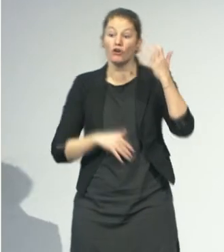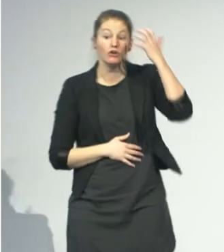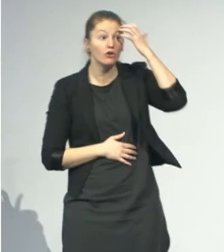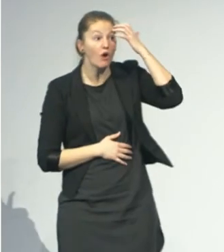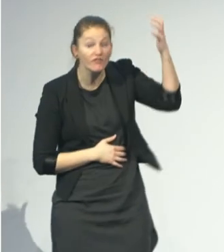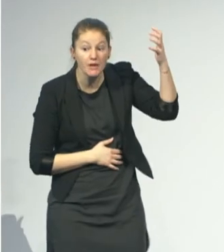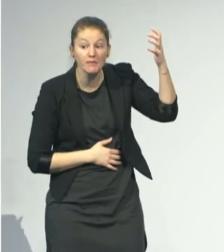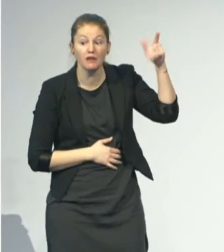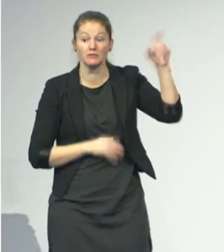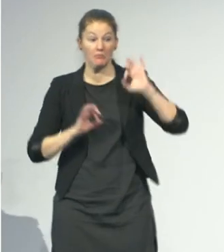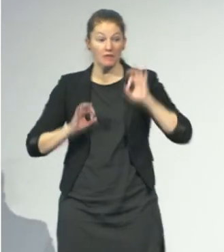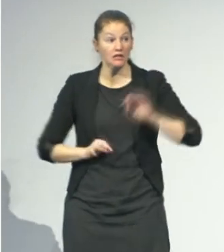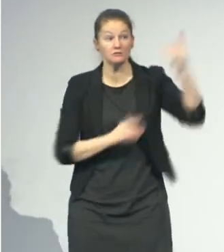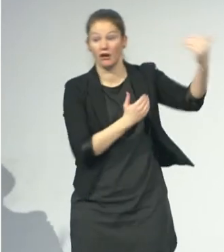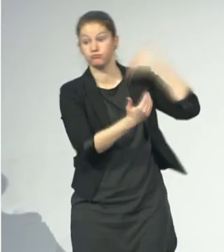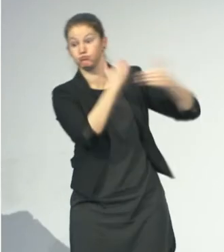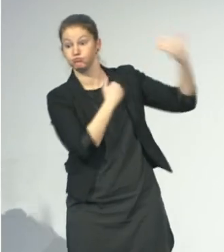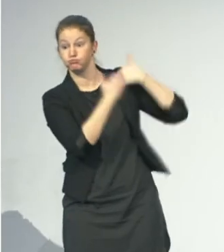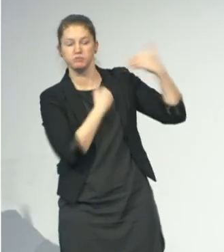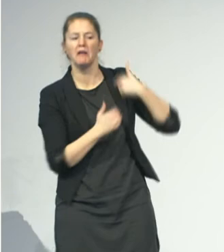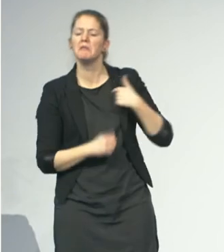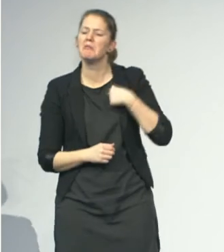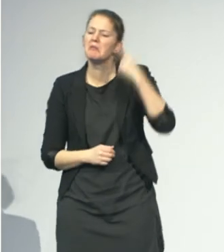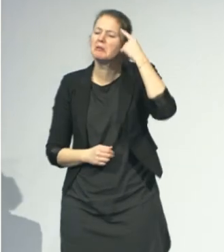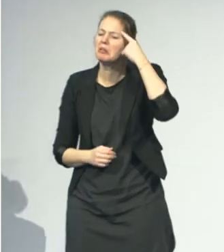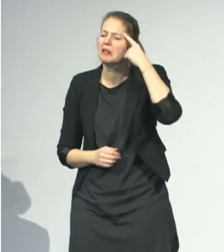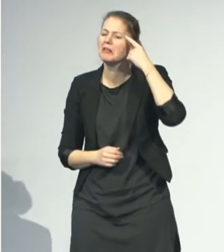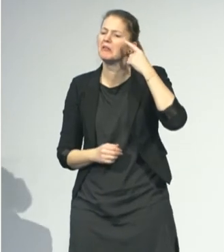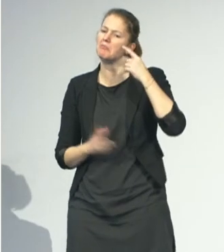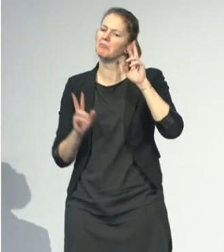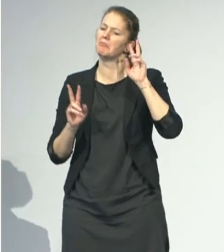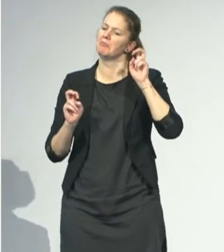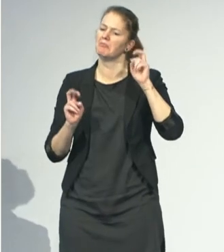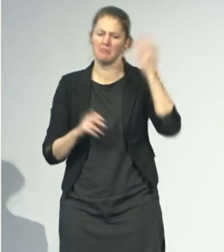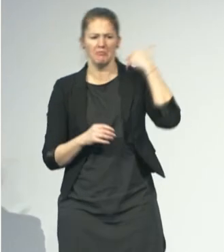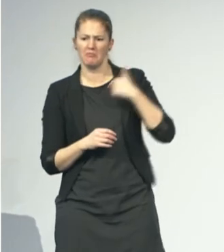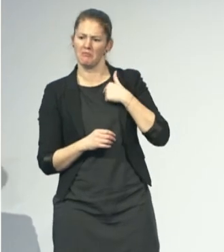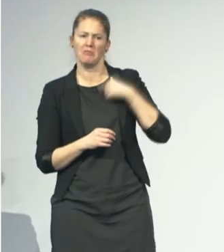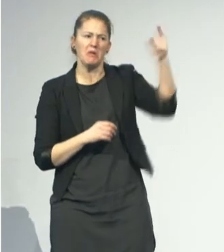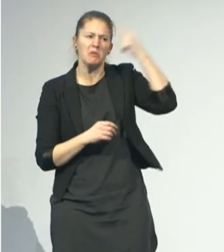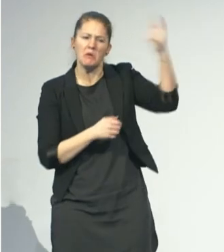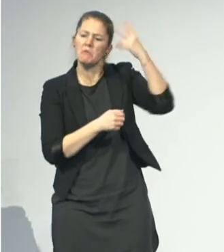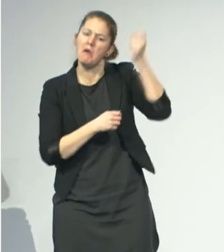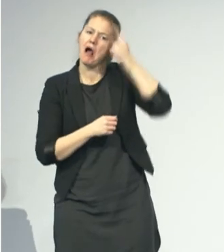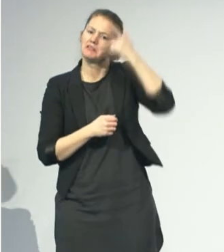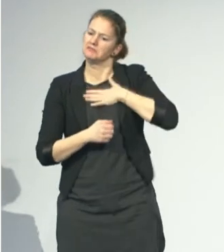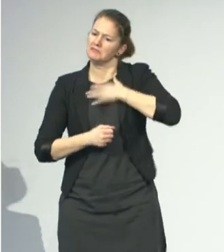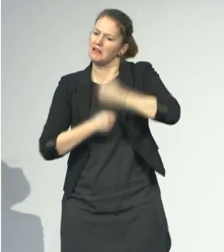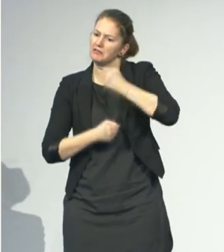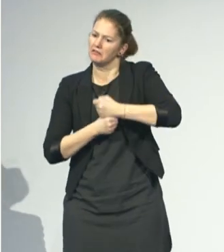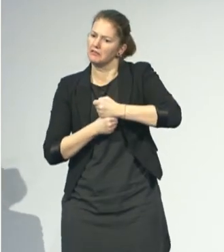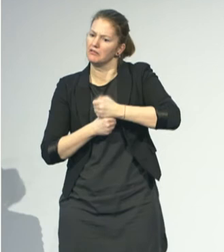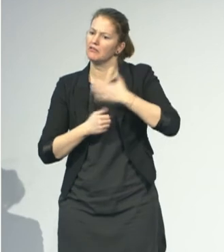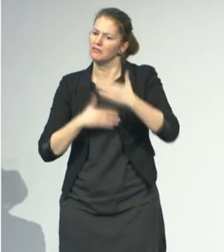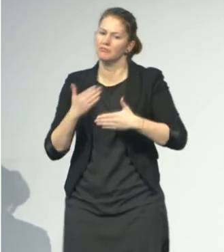had assumptions that they understood what we did, but they really didn't until they found out other people in other parts of the world knew more about what we were doing now. Right. So that had a